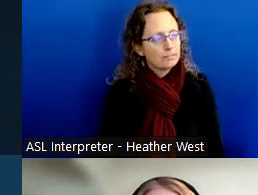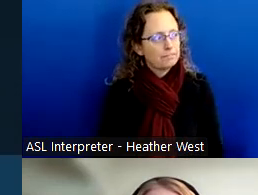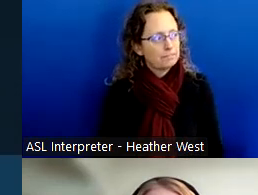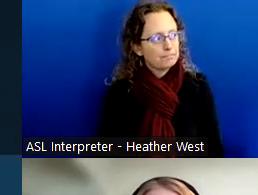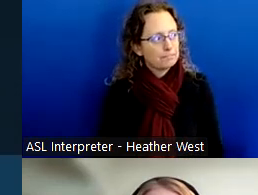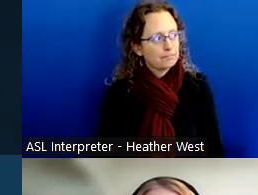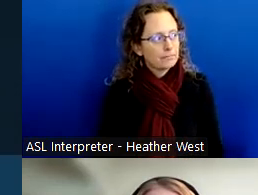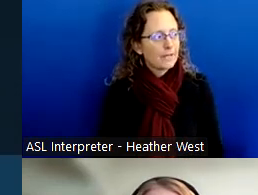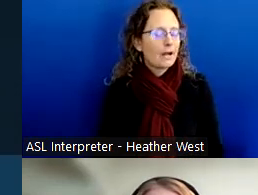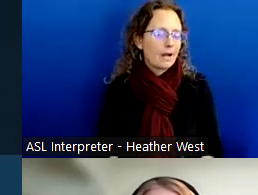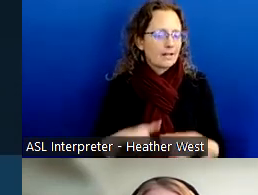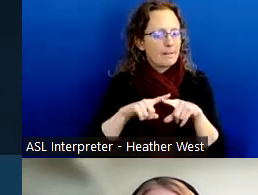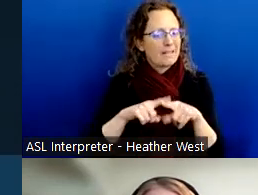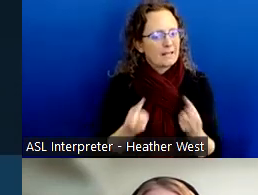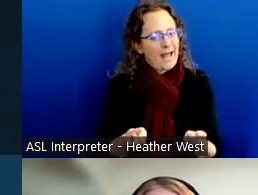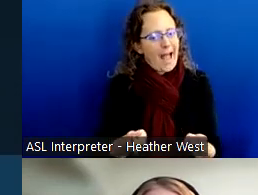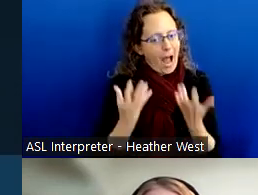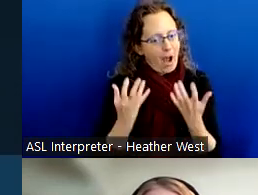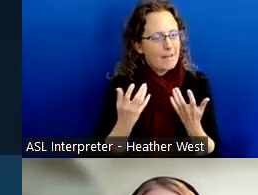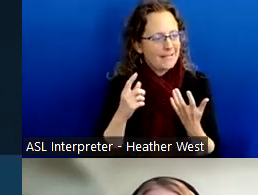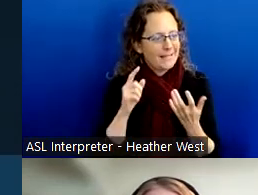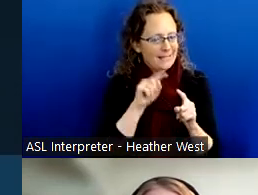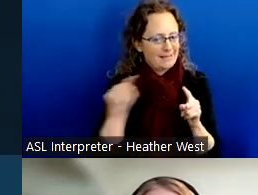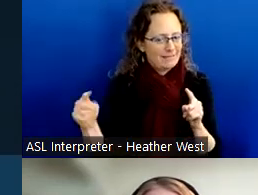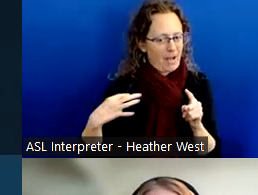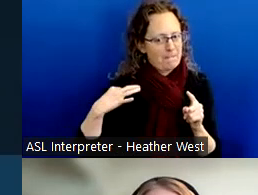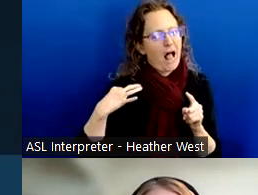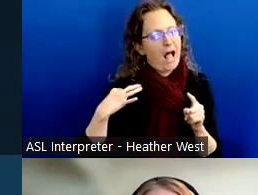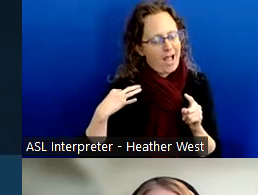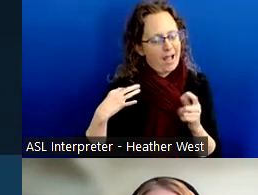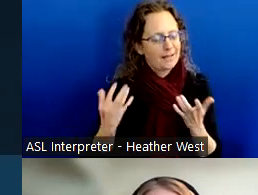of applicants we have as well. So there's no